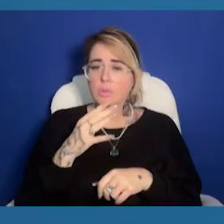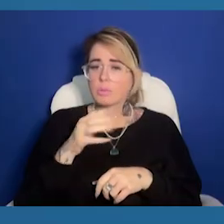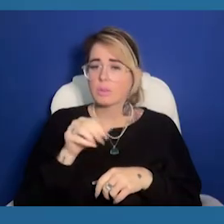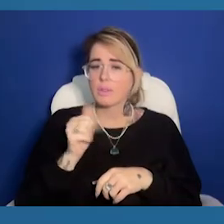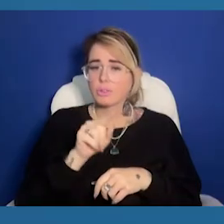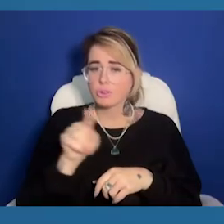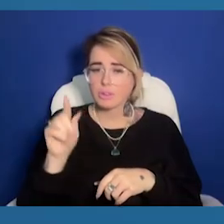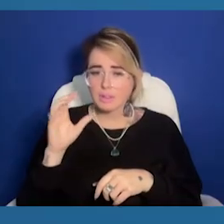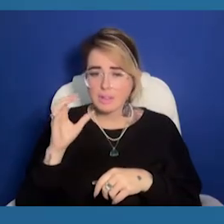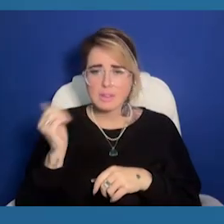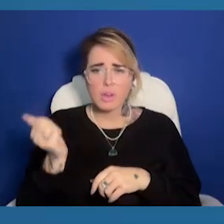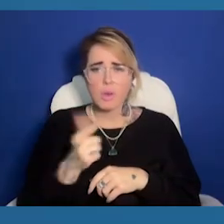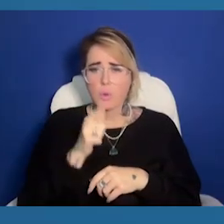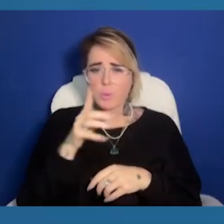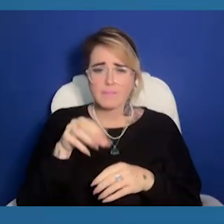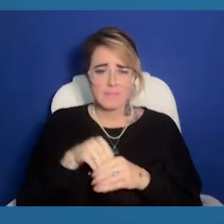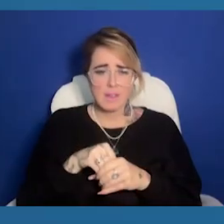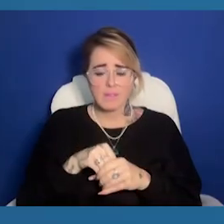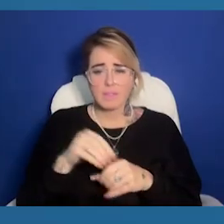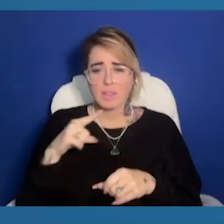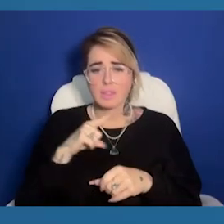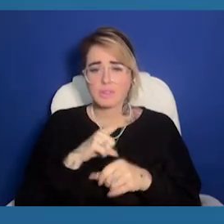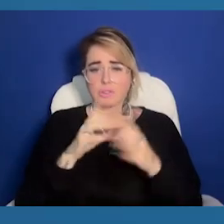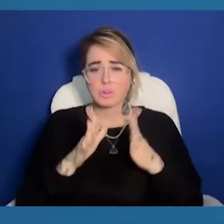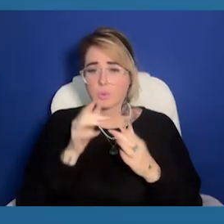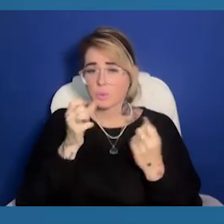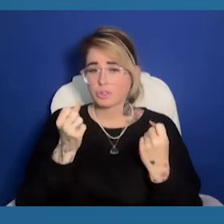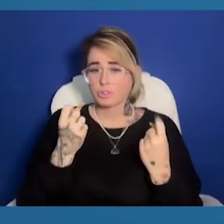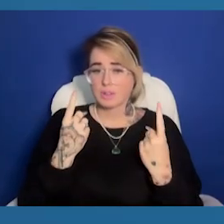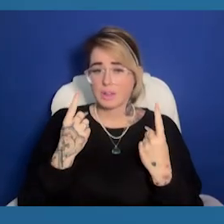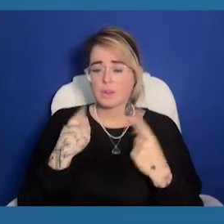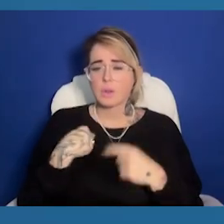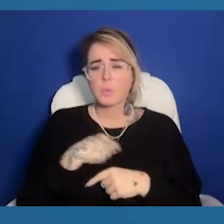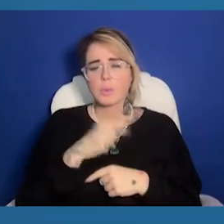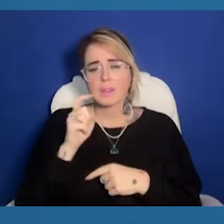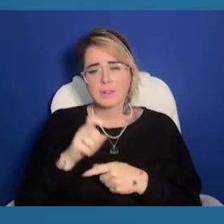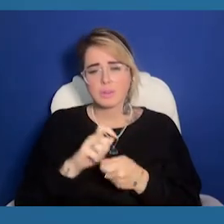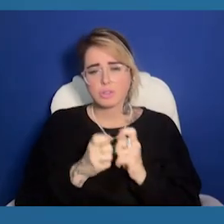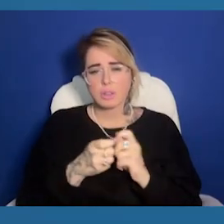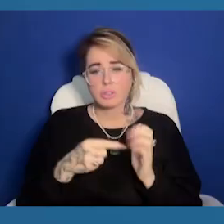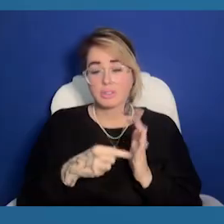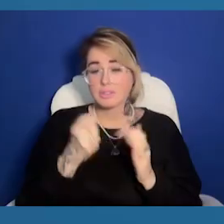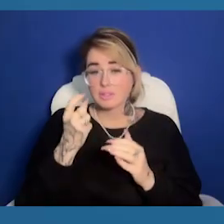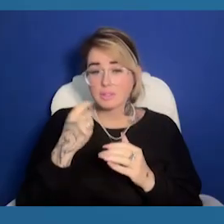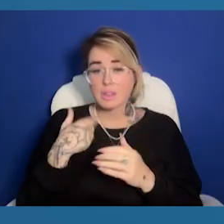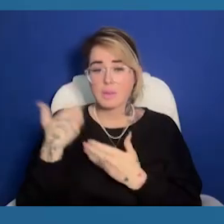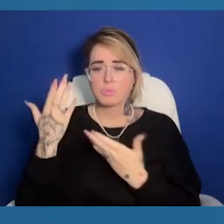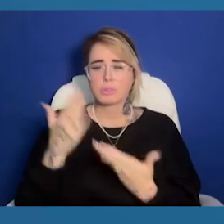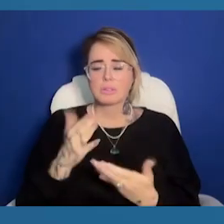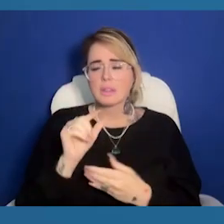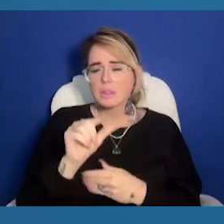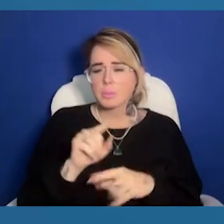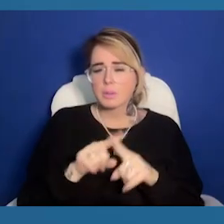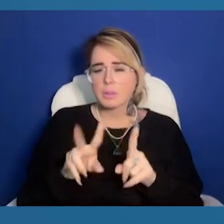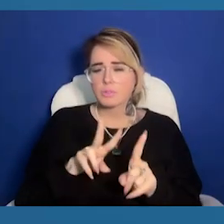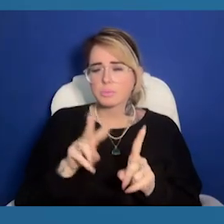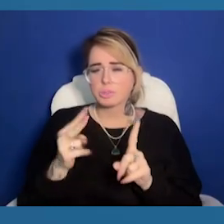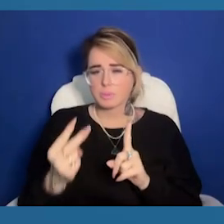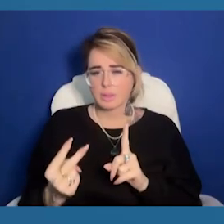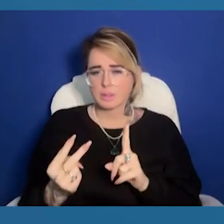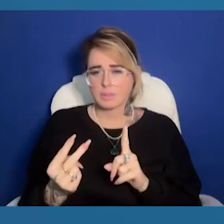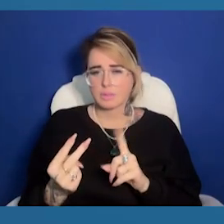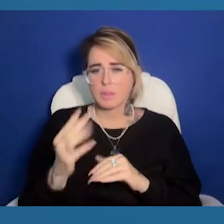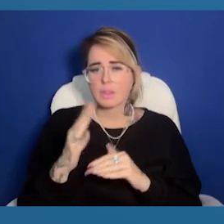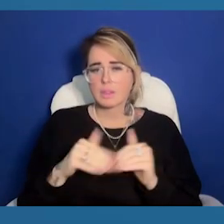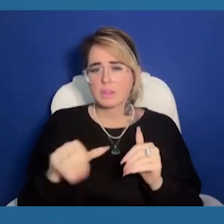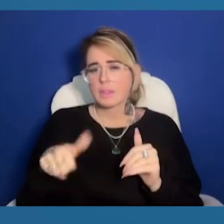everyone that was involved, and the legislators who understood that this needed to be changed. Now, I bring with me a little bit of a different perspective than the